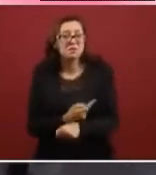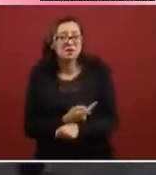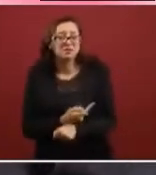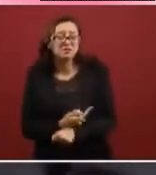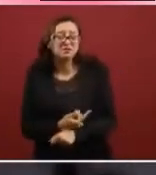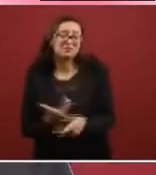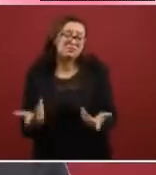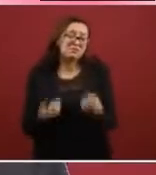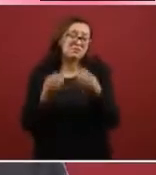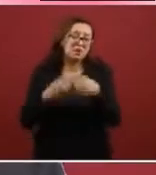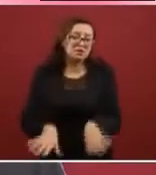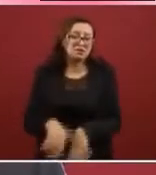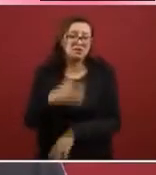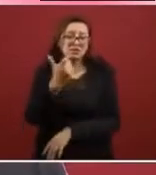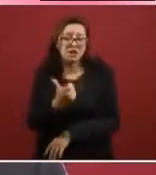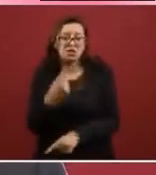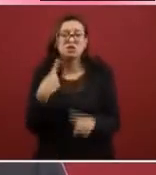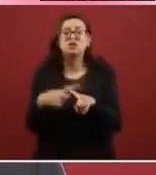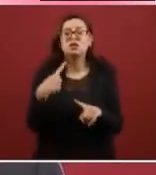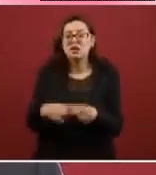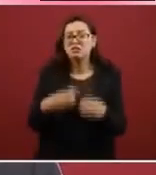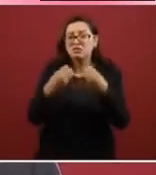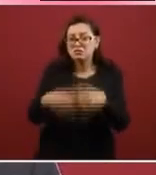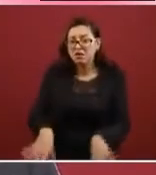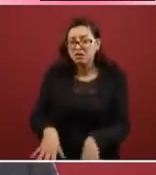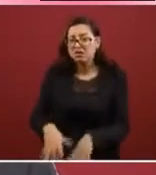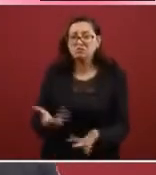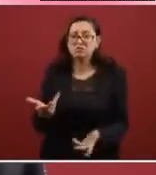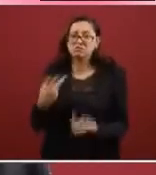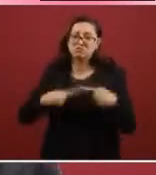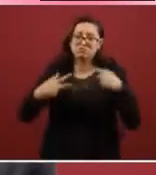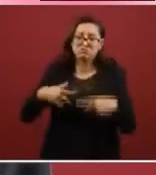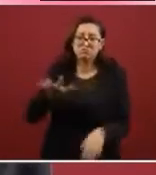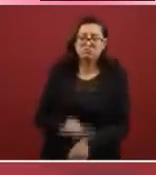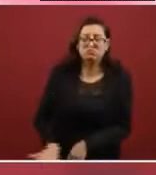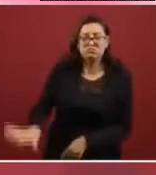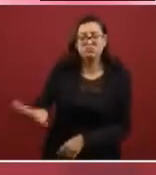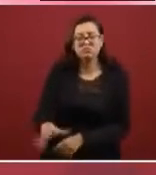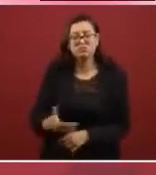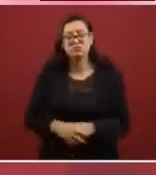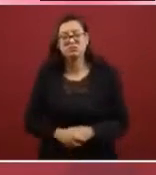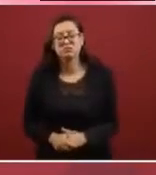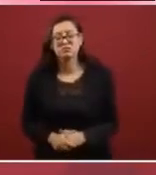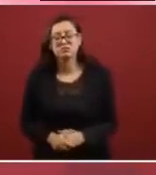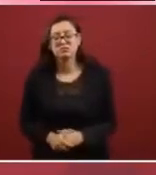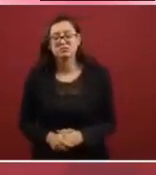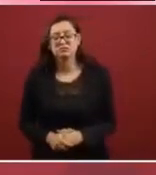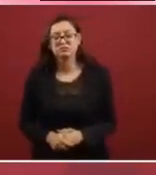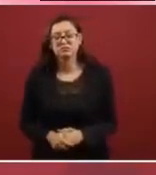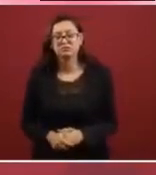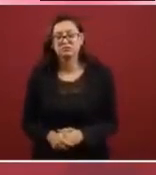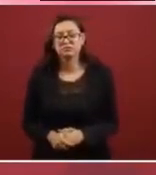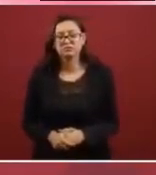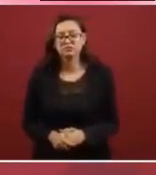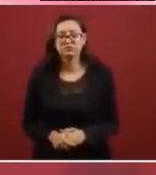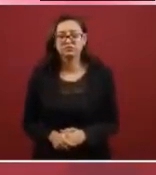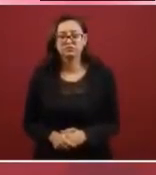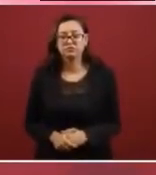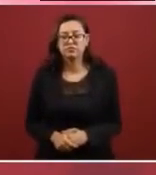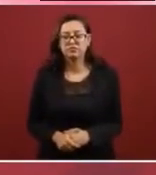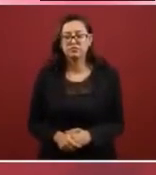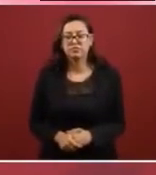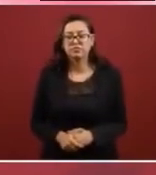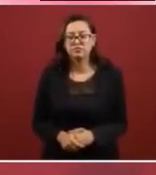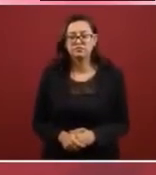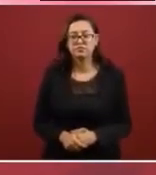are losing, but the people are losing. Si un gasoducto, if a gas duct se